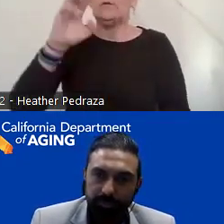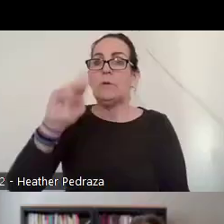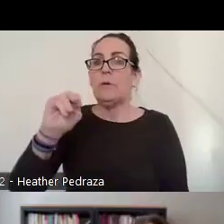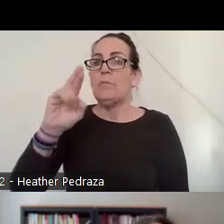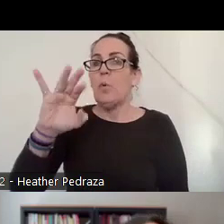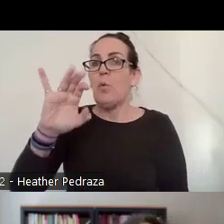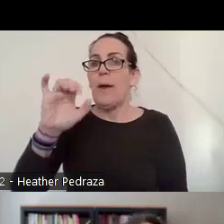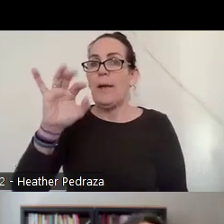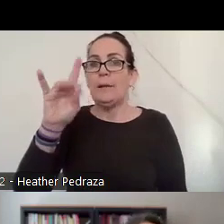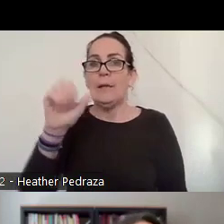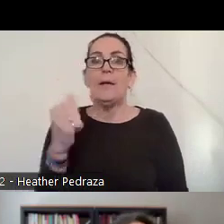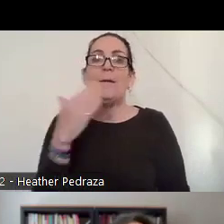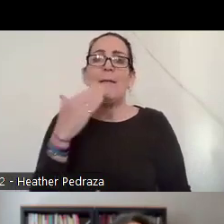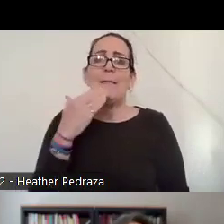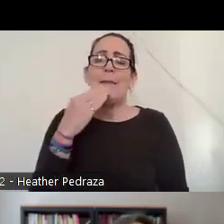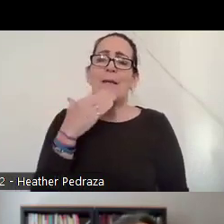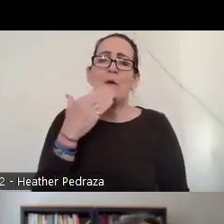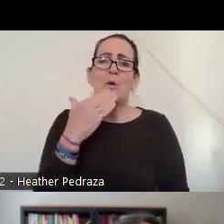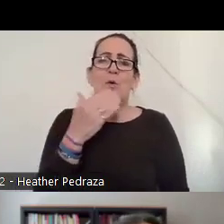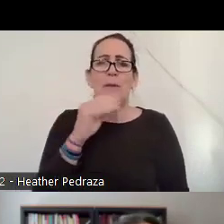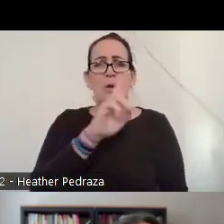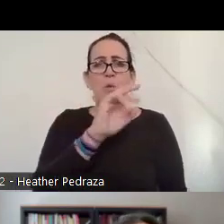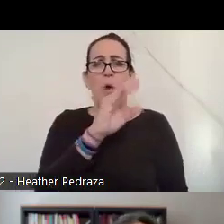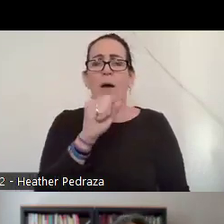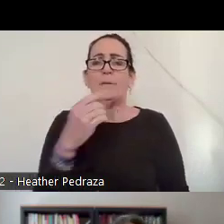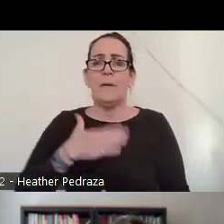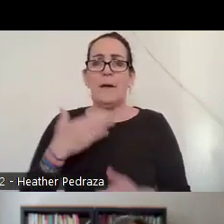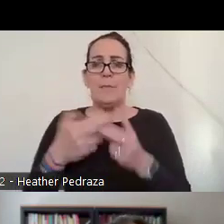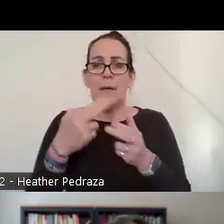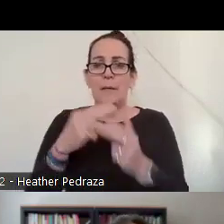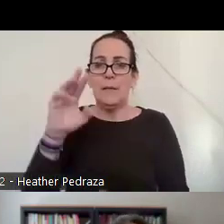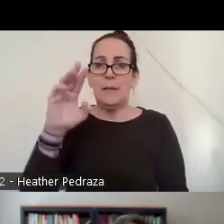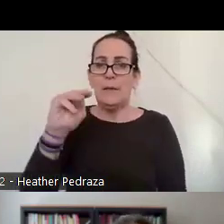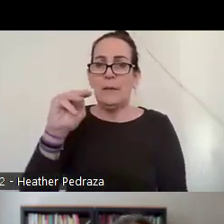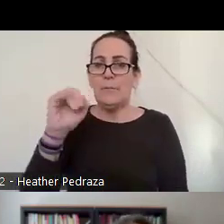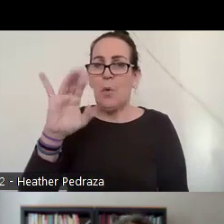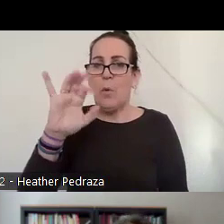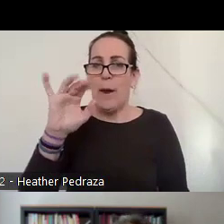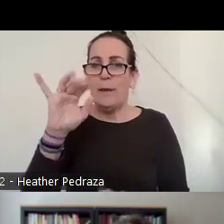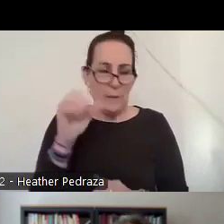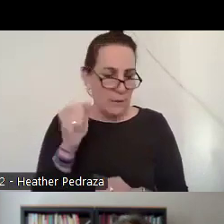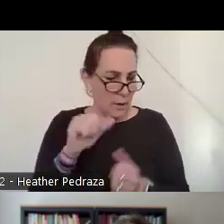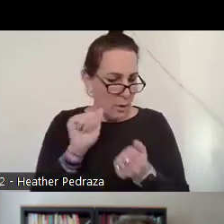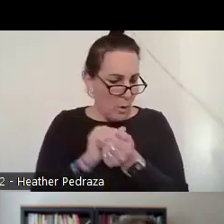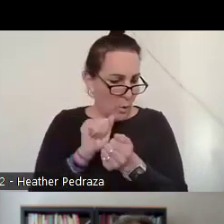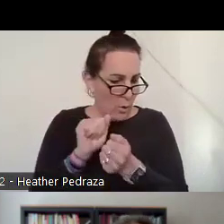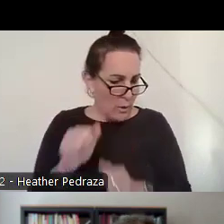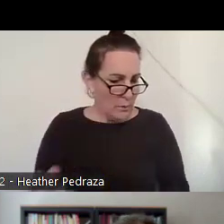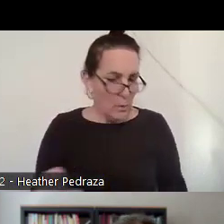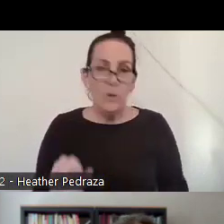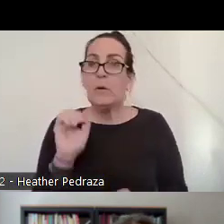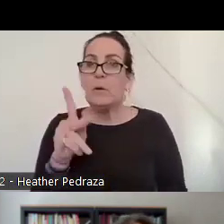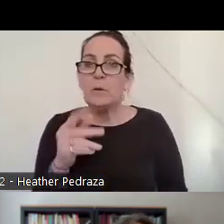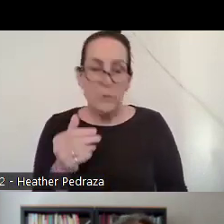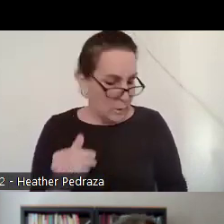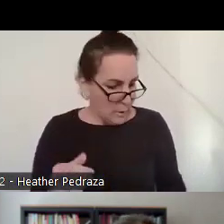Thanks, Ross. Hi, everyone. My name's Miranda with Collaborative Consulting, and I'm excited to talk with you all a little bit more about our